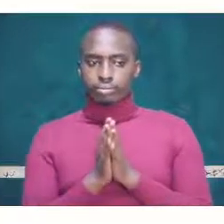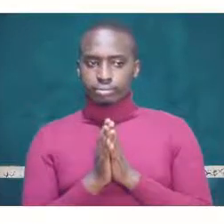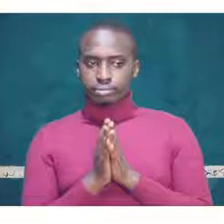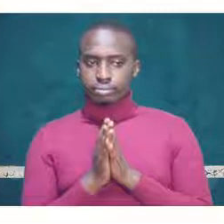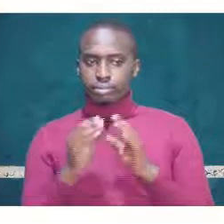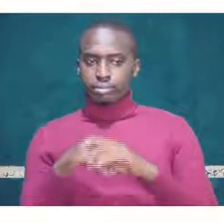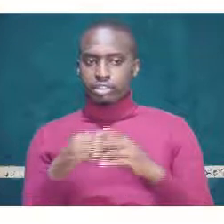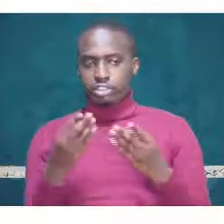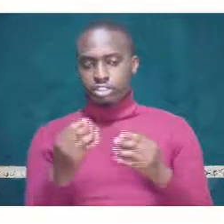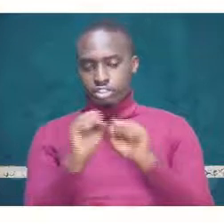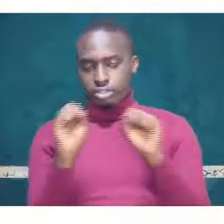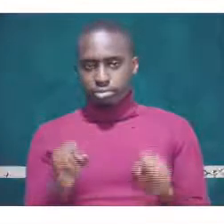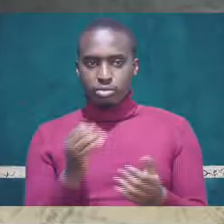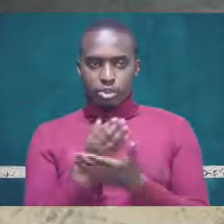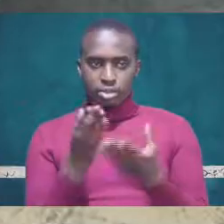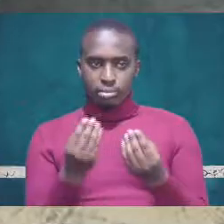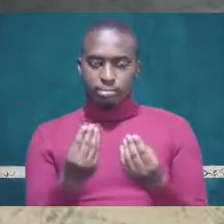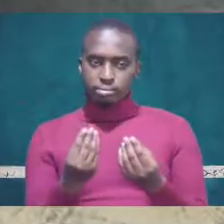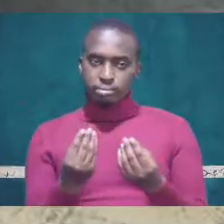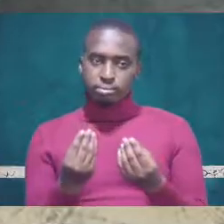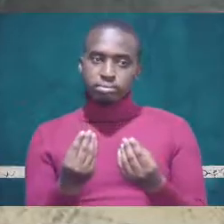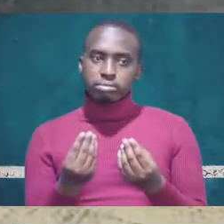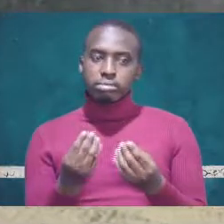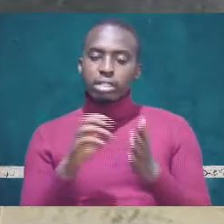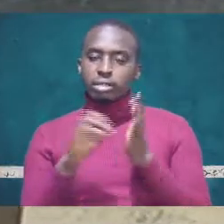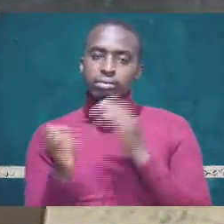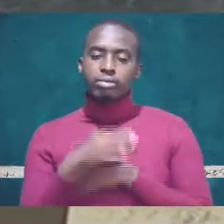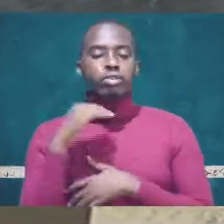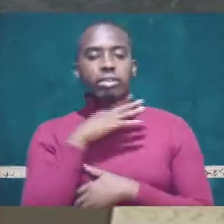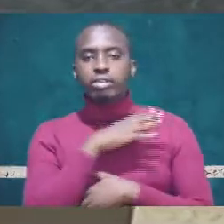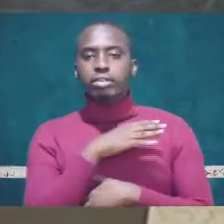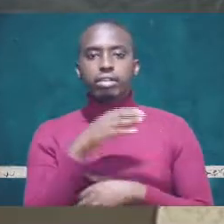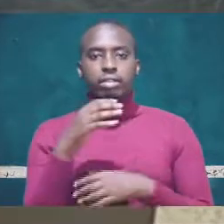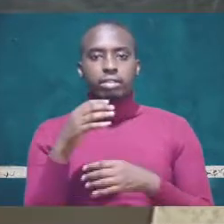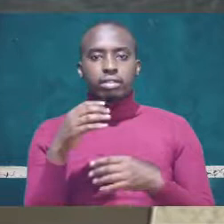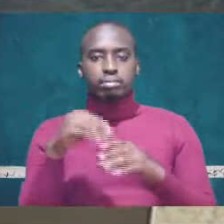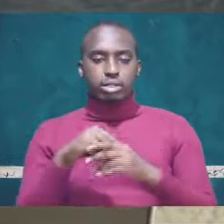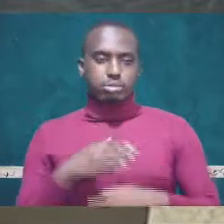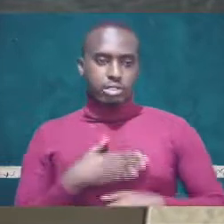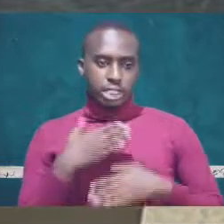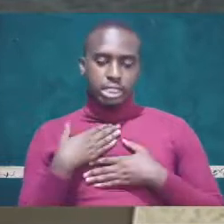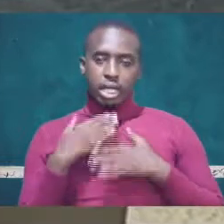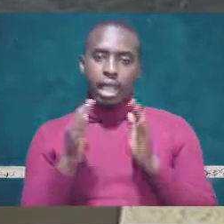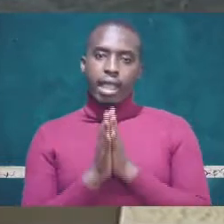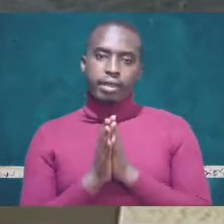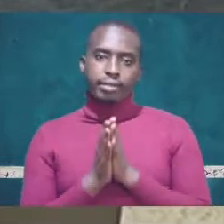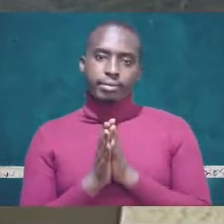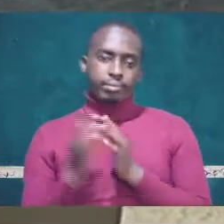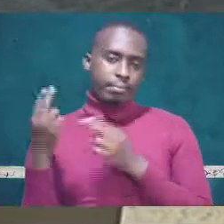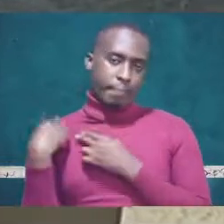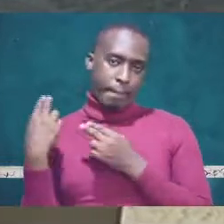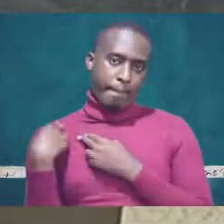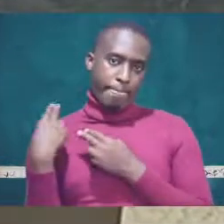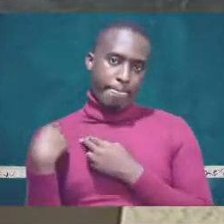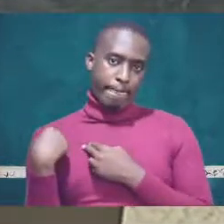in simply, it acts as a drainage system, removing all waste product from the body, and also responsible